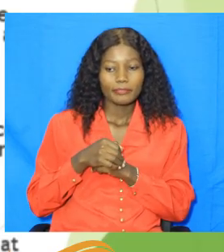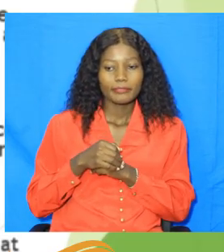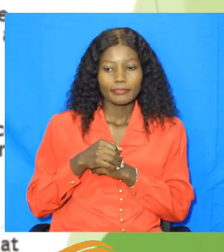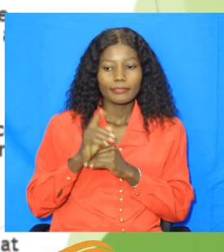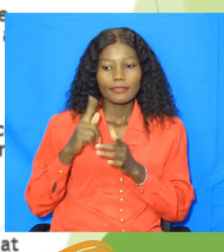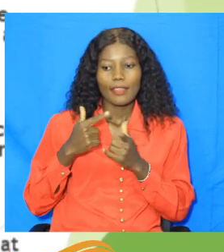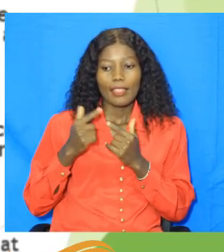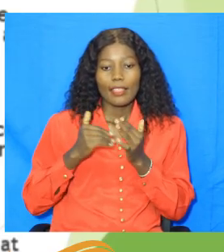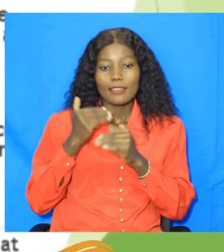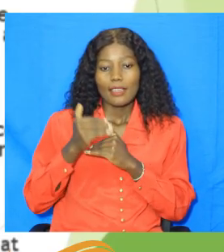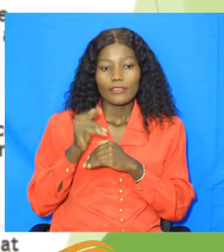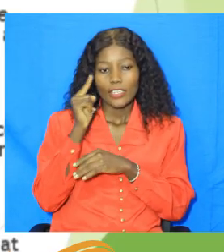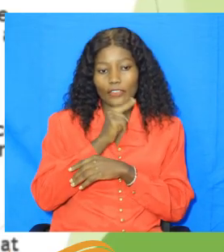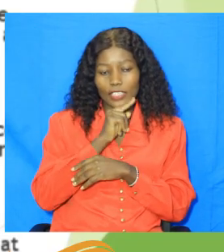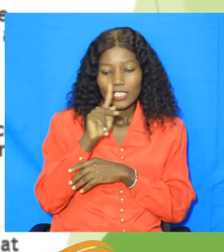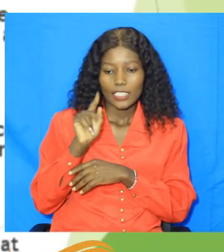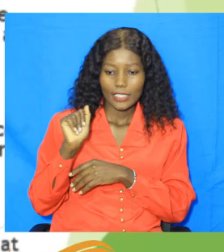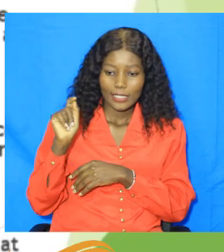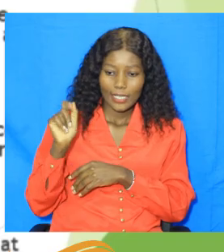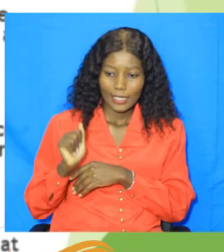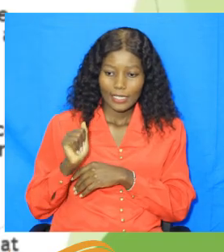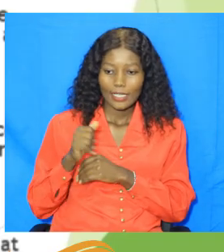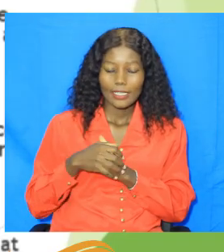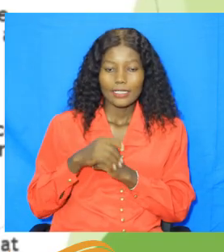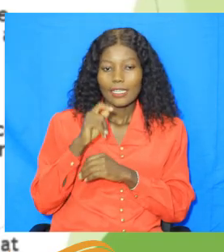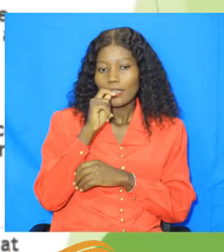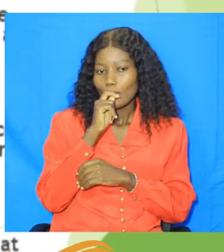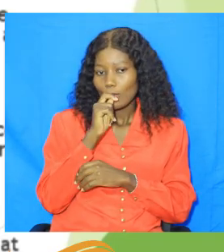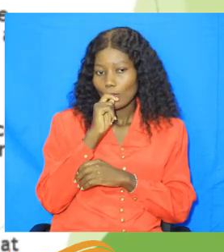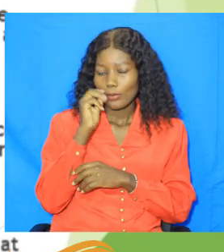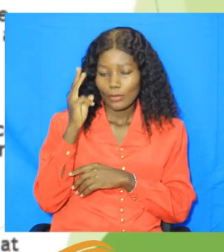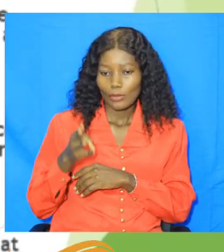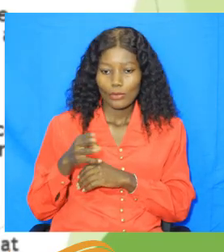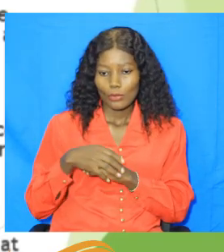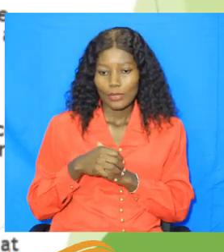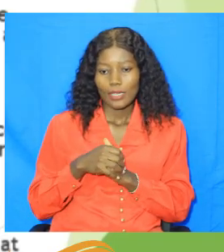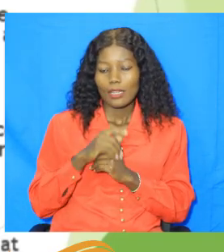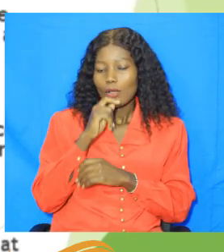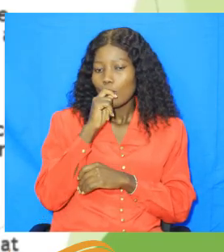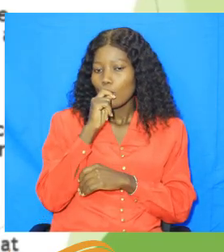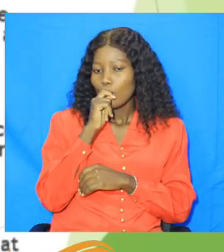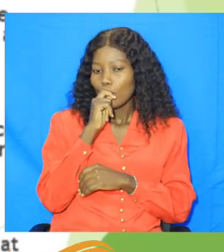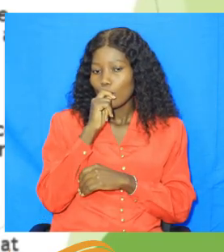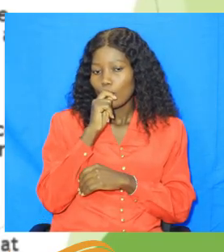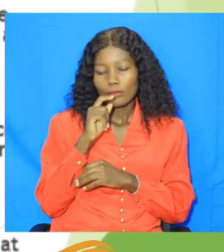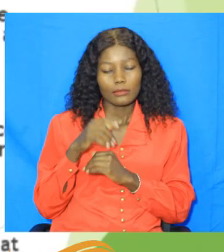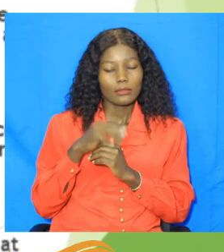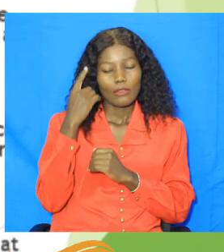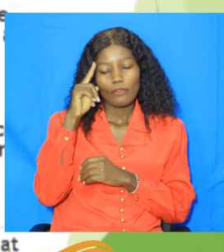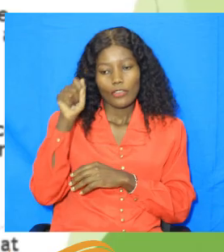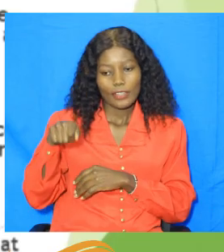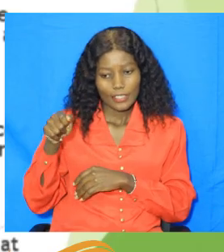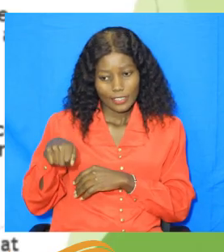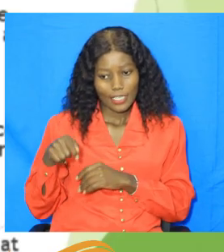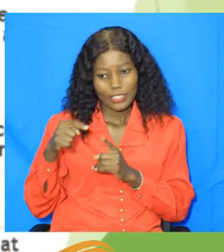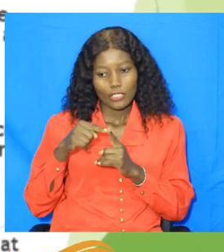Then after the completion of the kata, the referee will blow the whistle for the